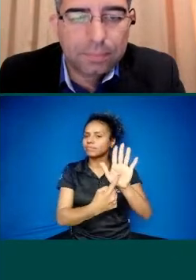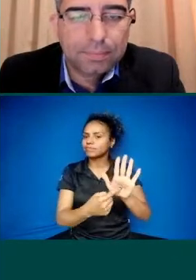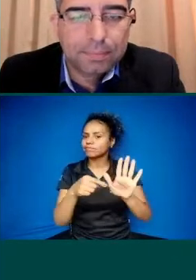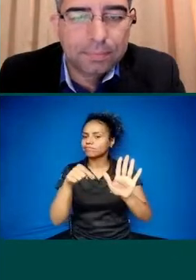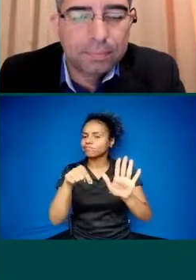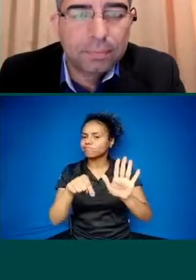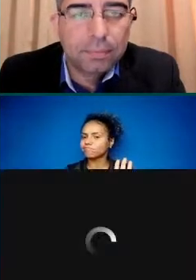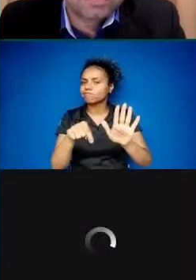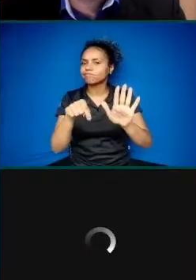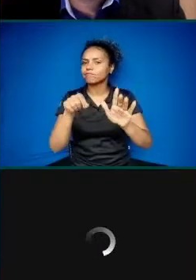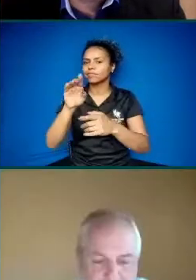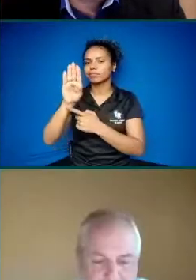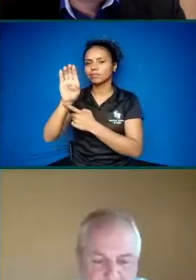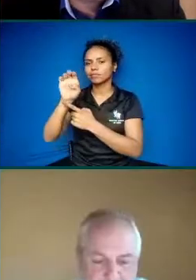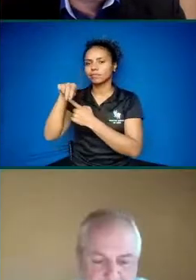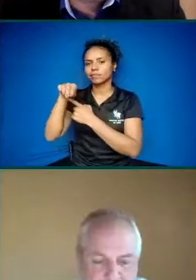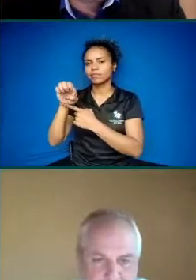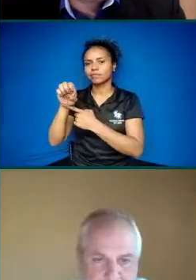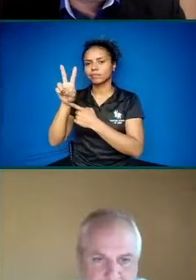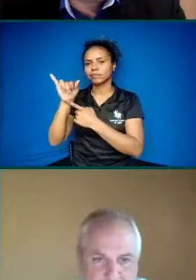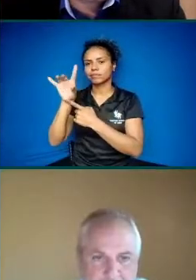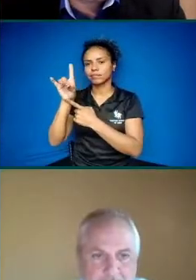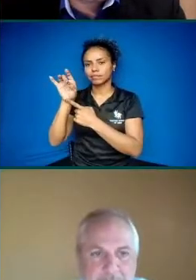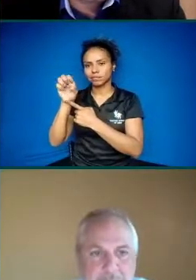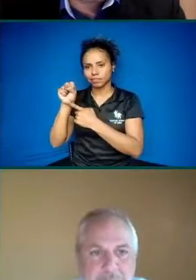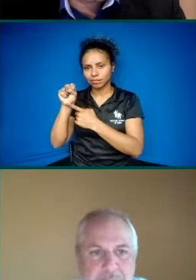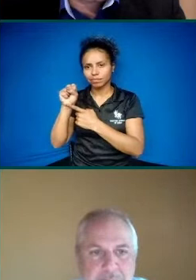with the presentation of